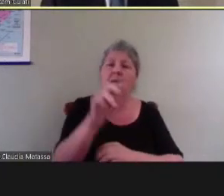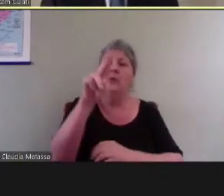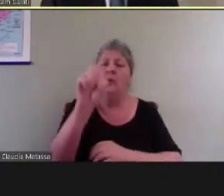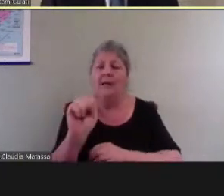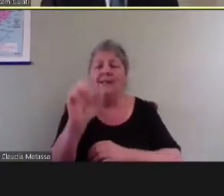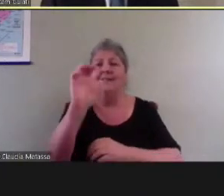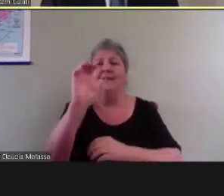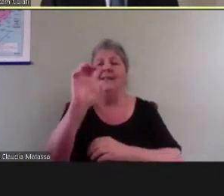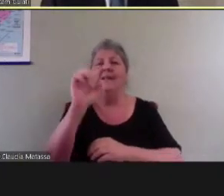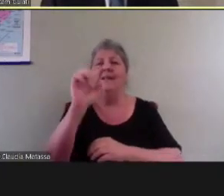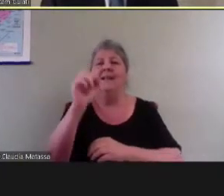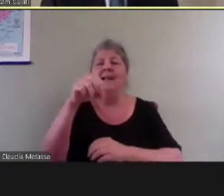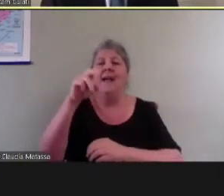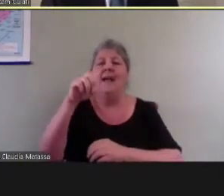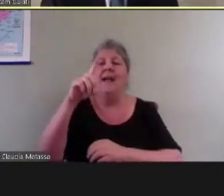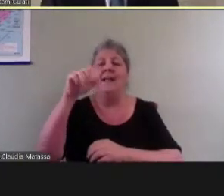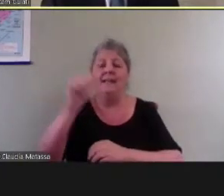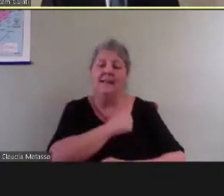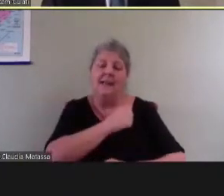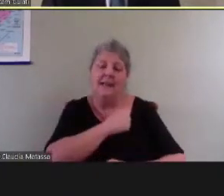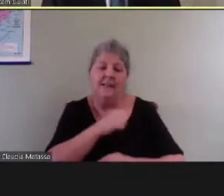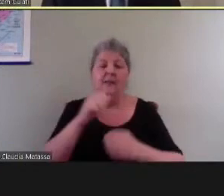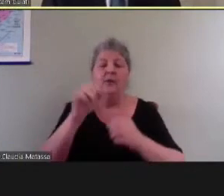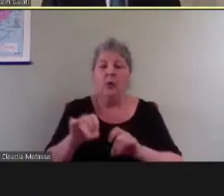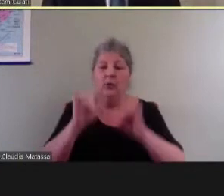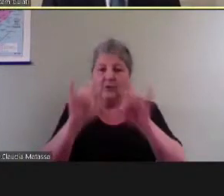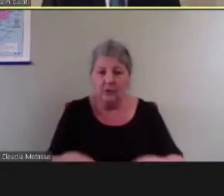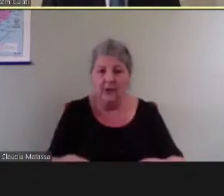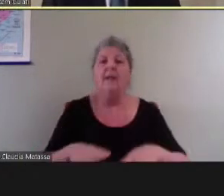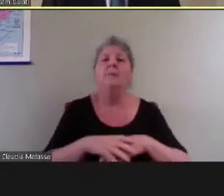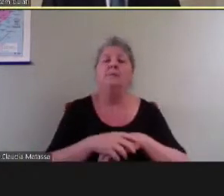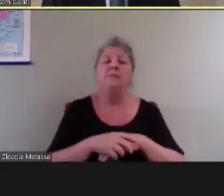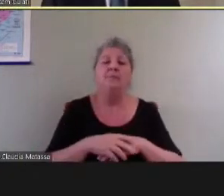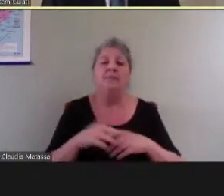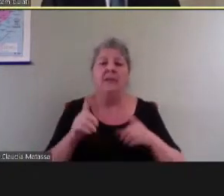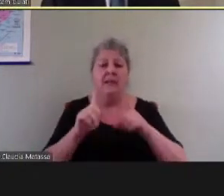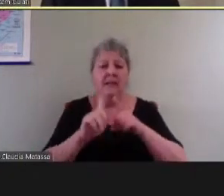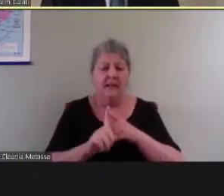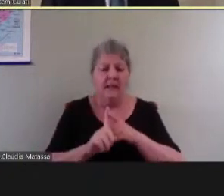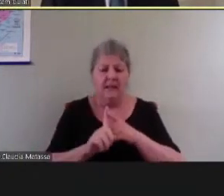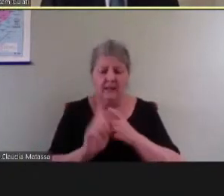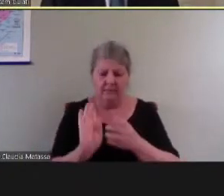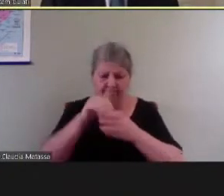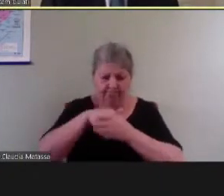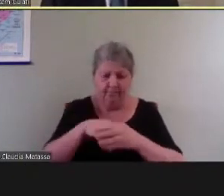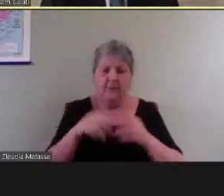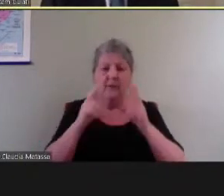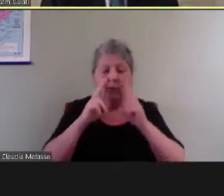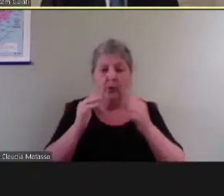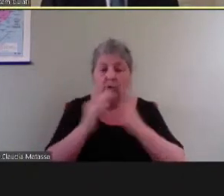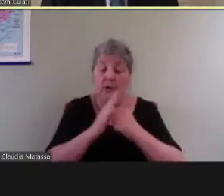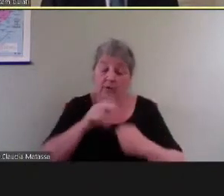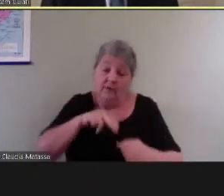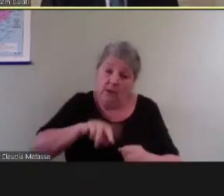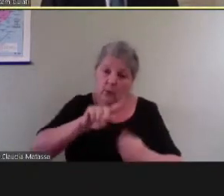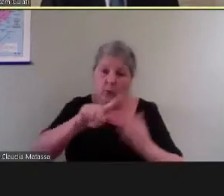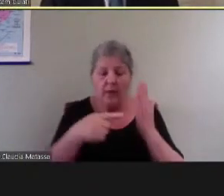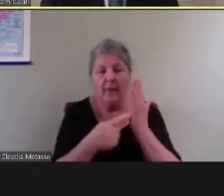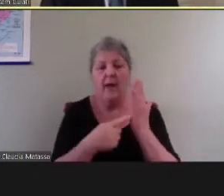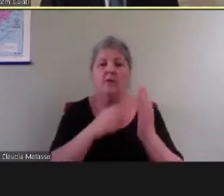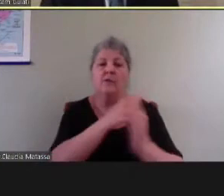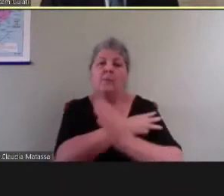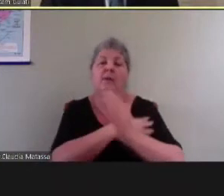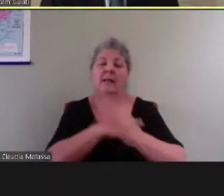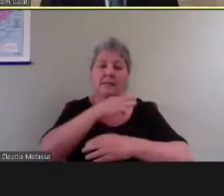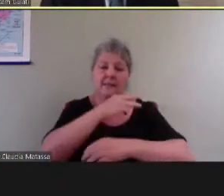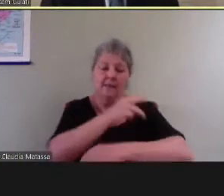Canada, Norway, and Australia. And these incorporated the views of nearly 1,000 police officers of all ranks. And we included